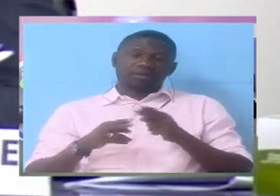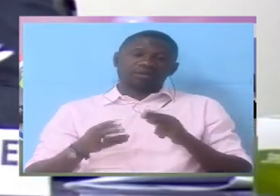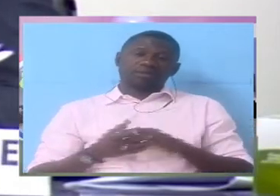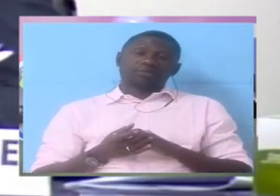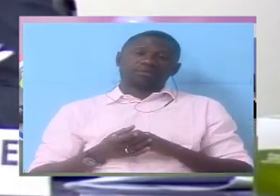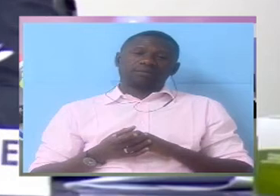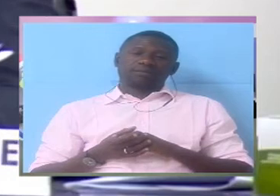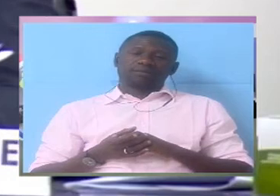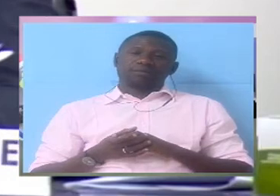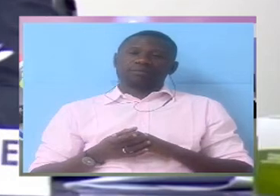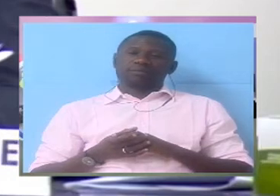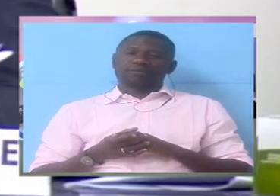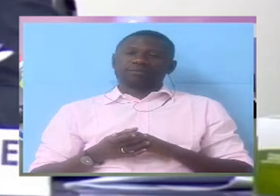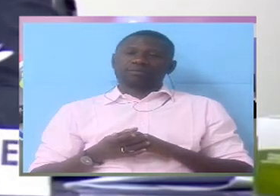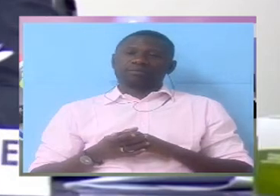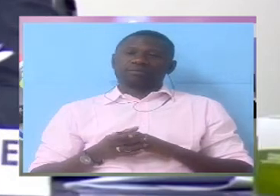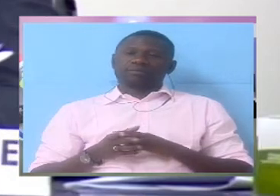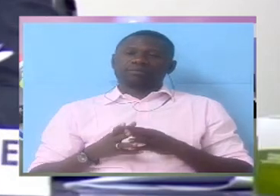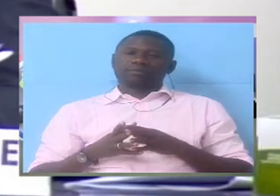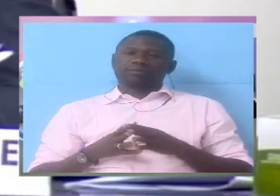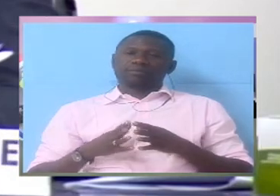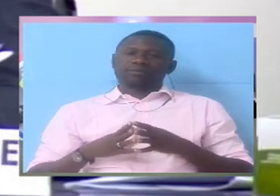honor.